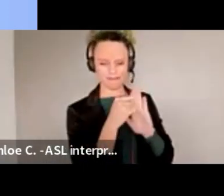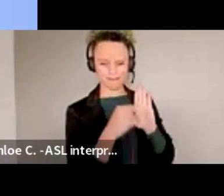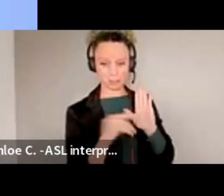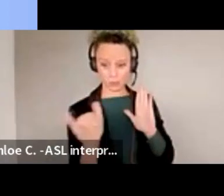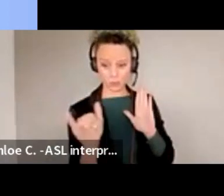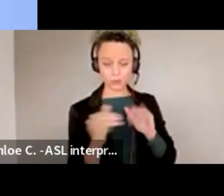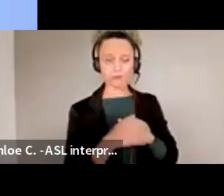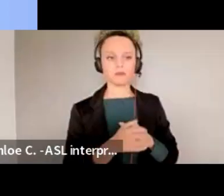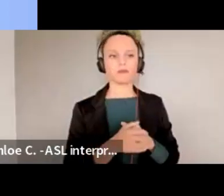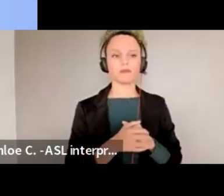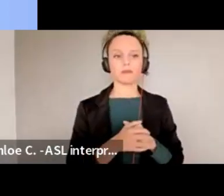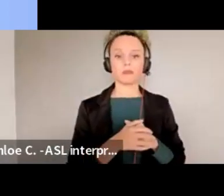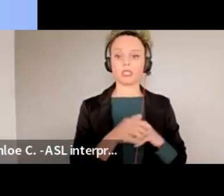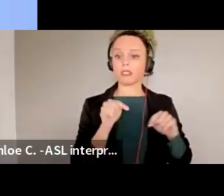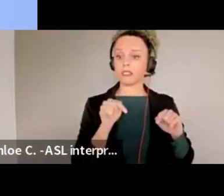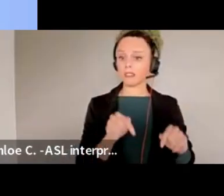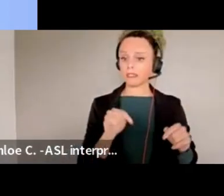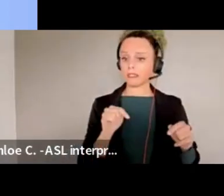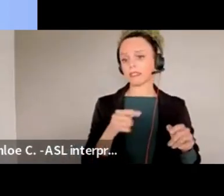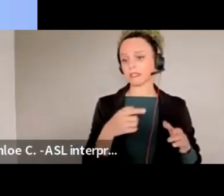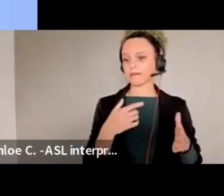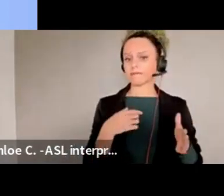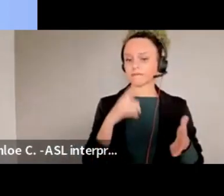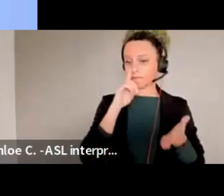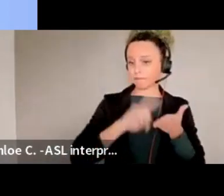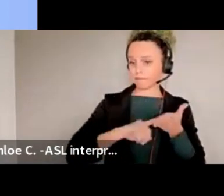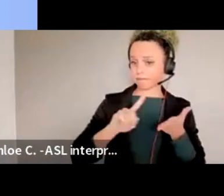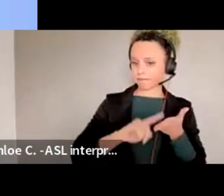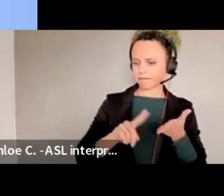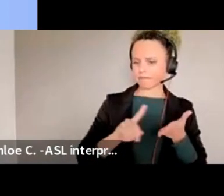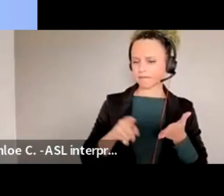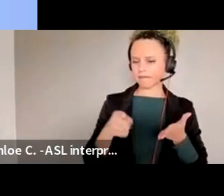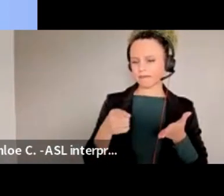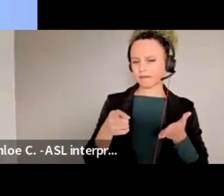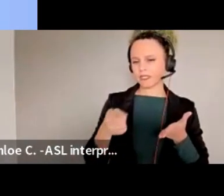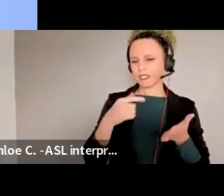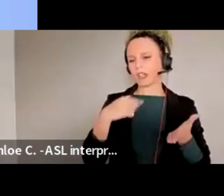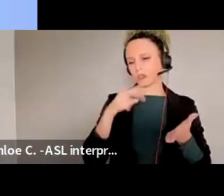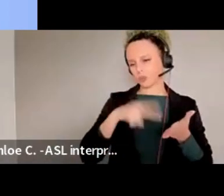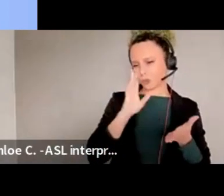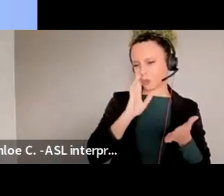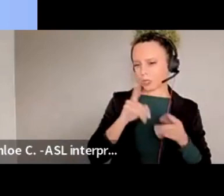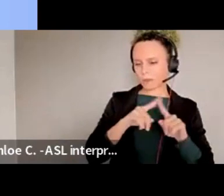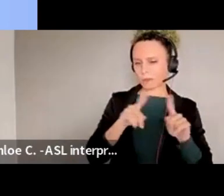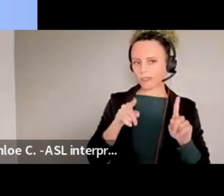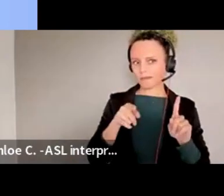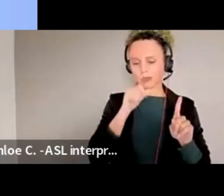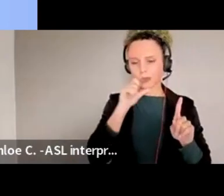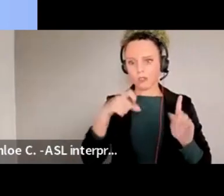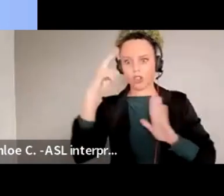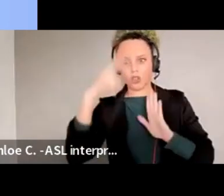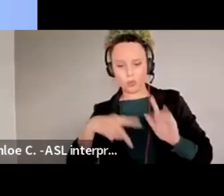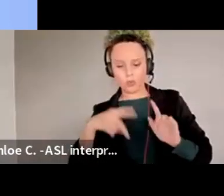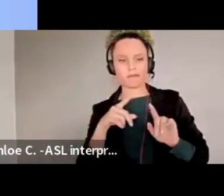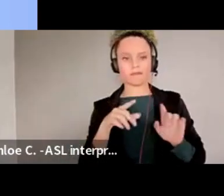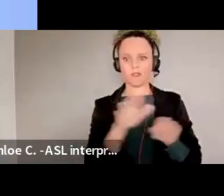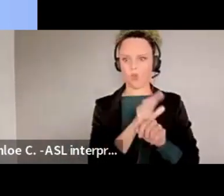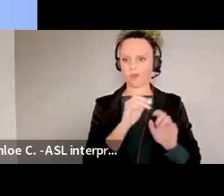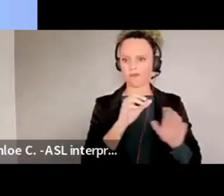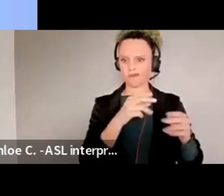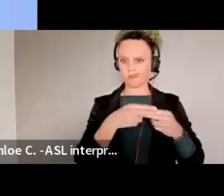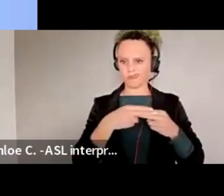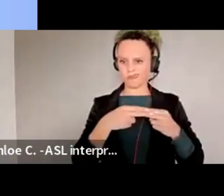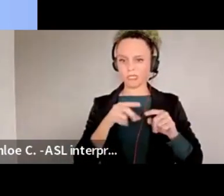too. The study that this is referring to, I'm going to read this to you so you don't have to worry about reading the slide.